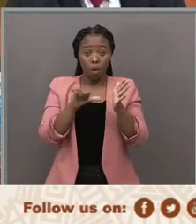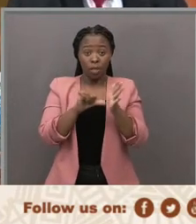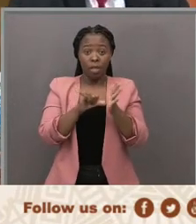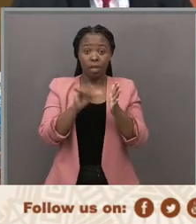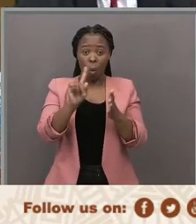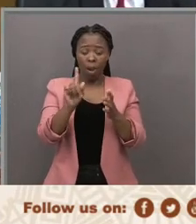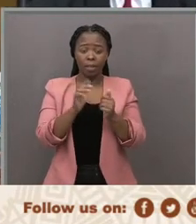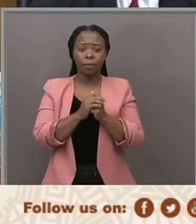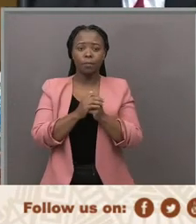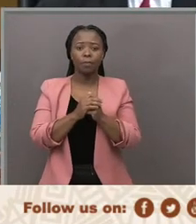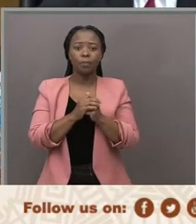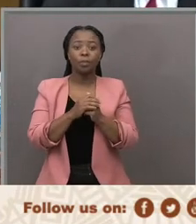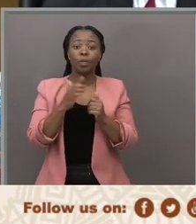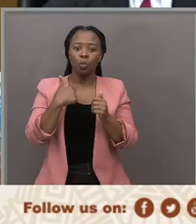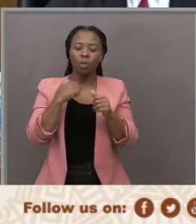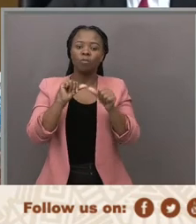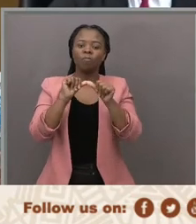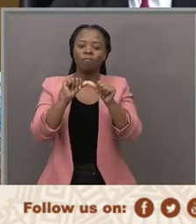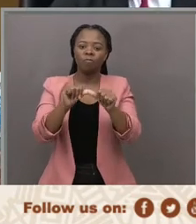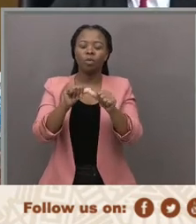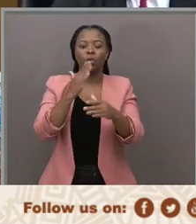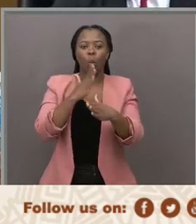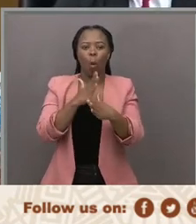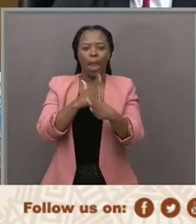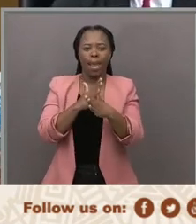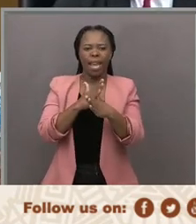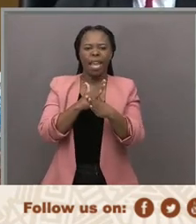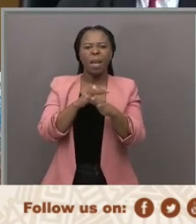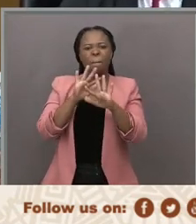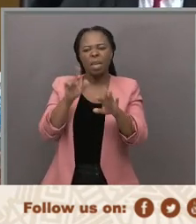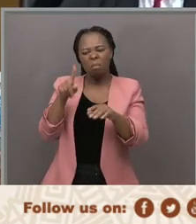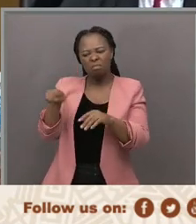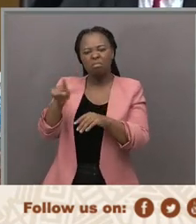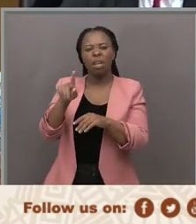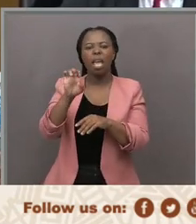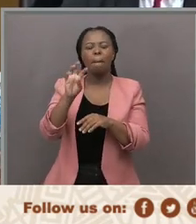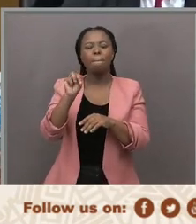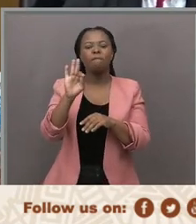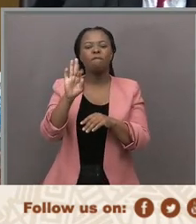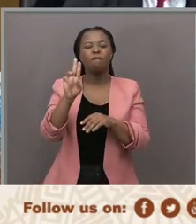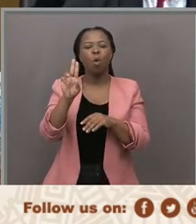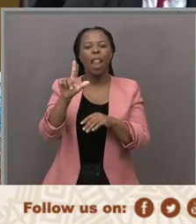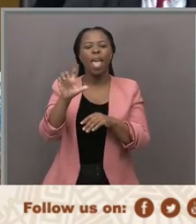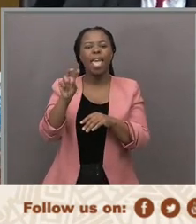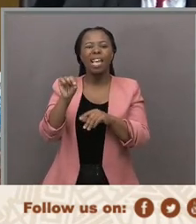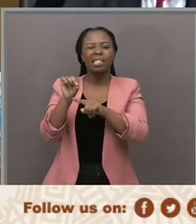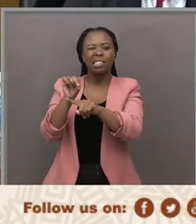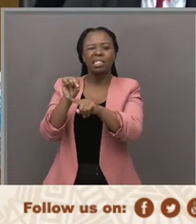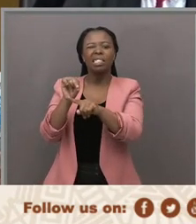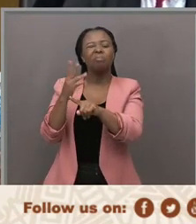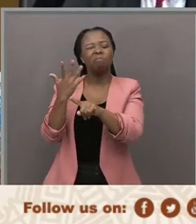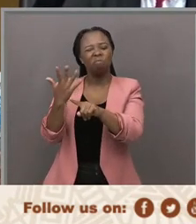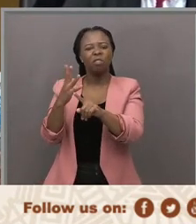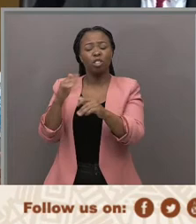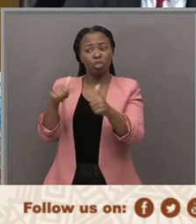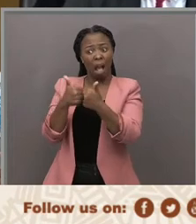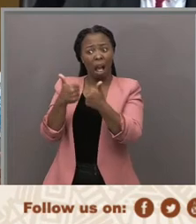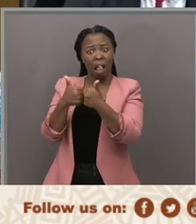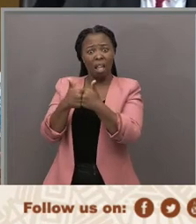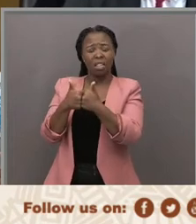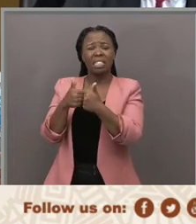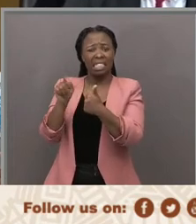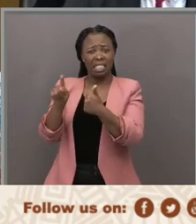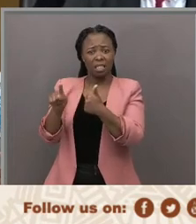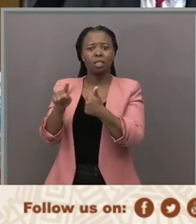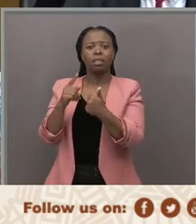we continue to work with the people of Emfuleni to address the challenges they are facing and turn around service delivery in